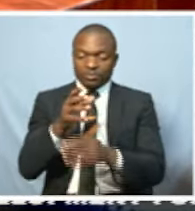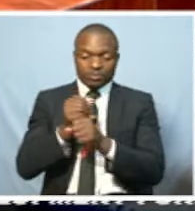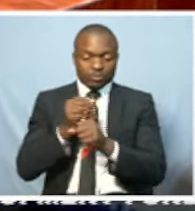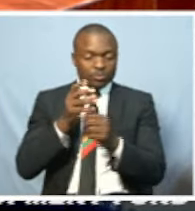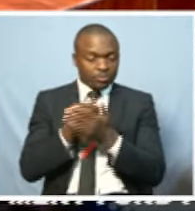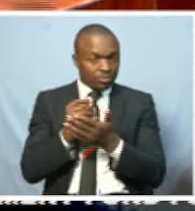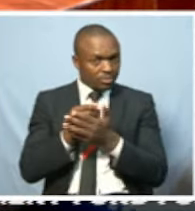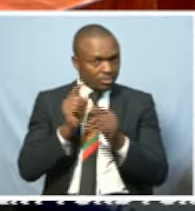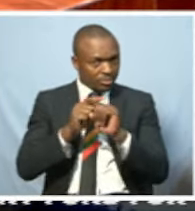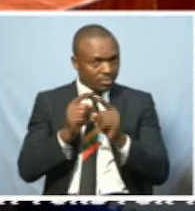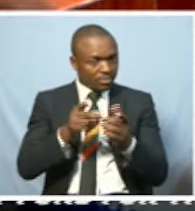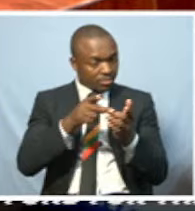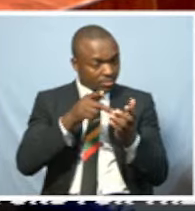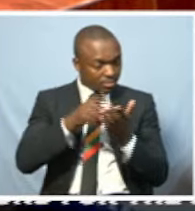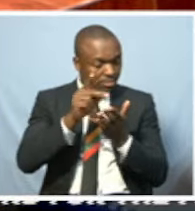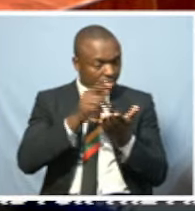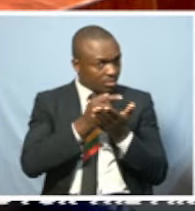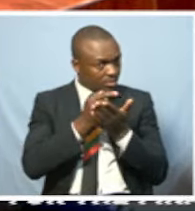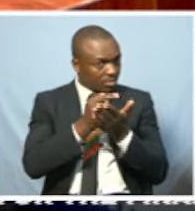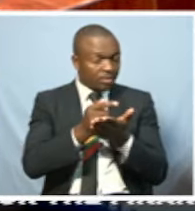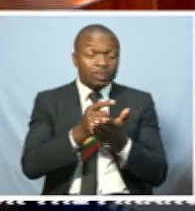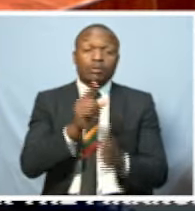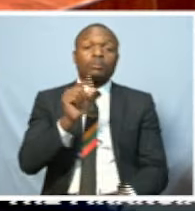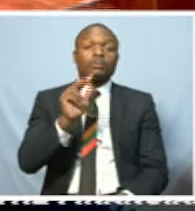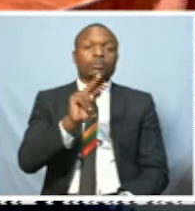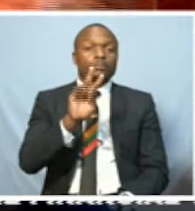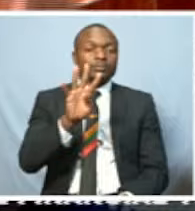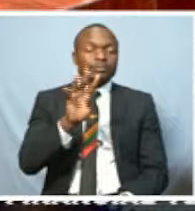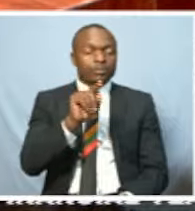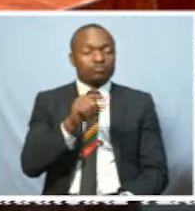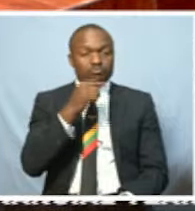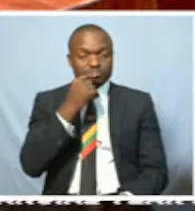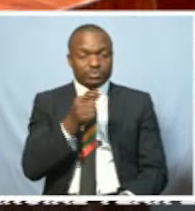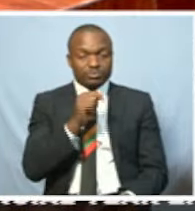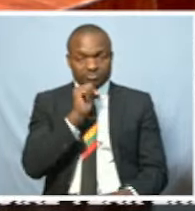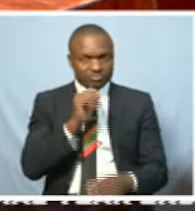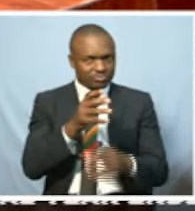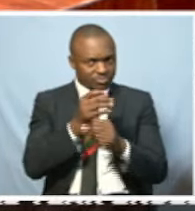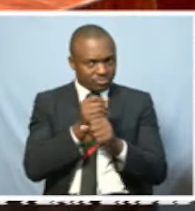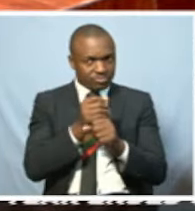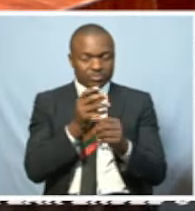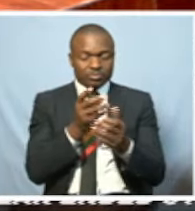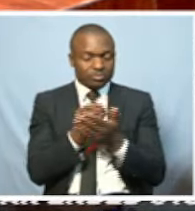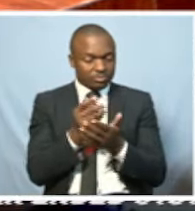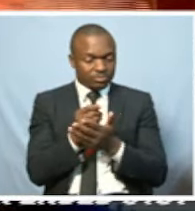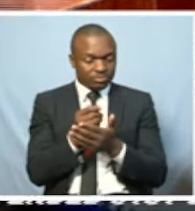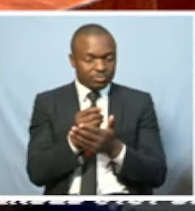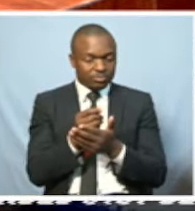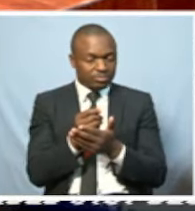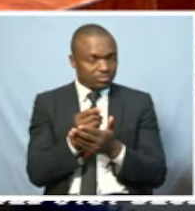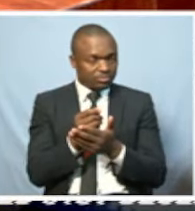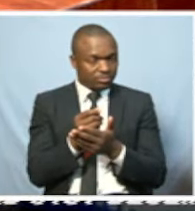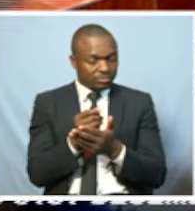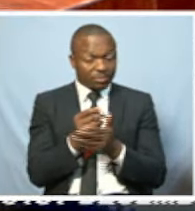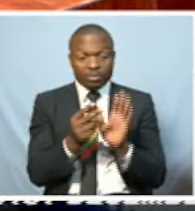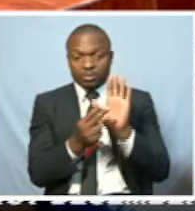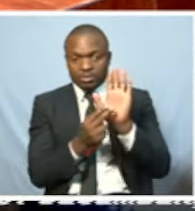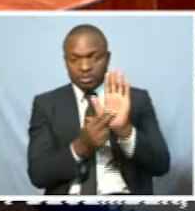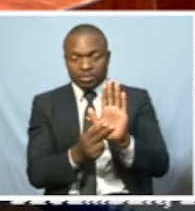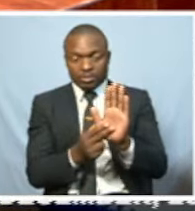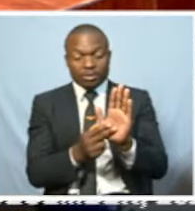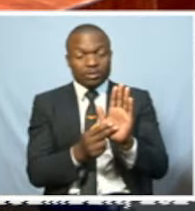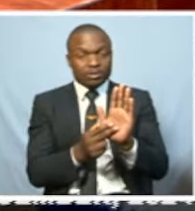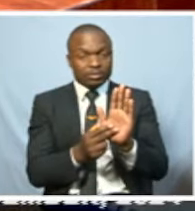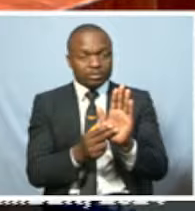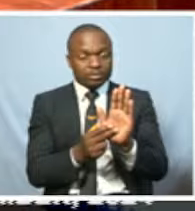You have paid grants for 2024 and you say you have not received funding. And to show a complete